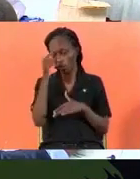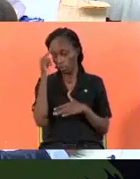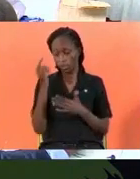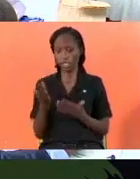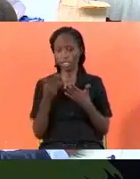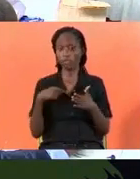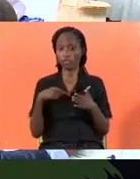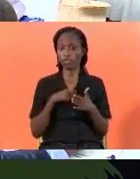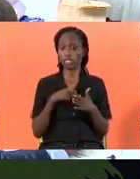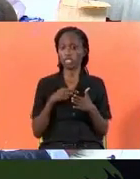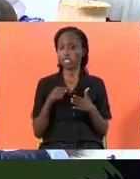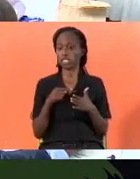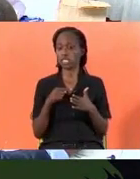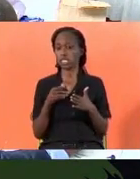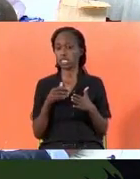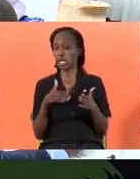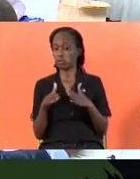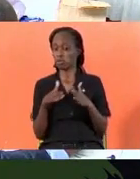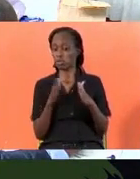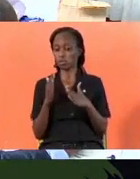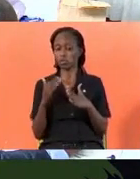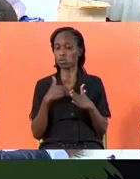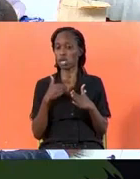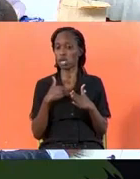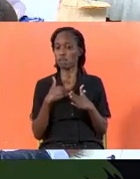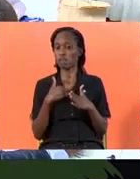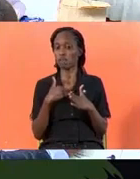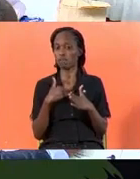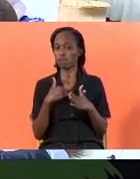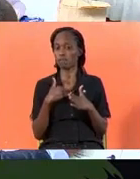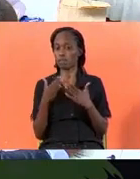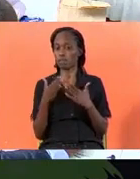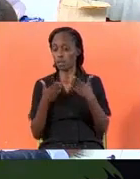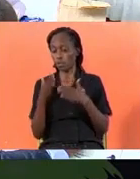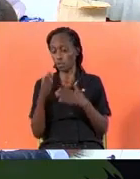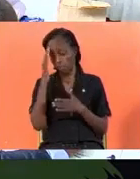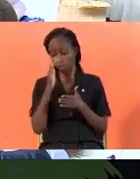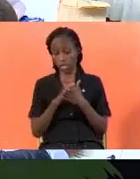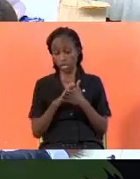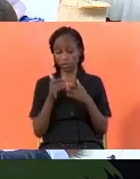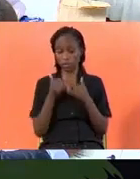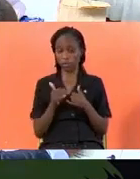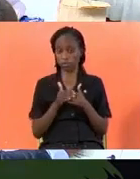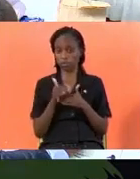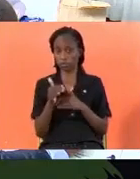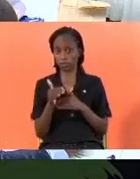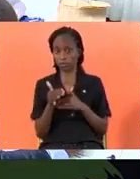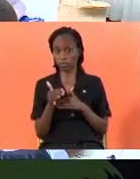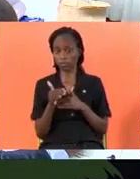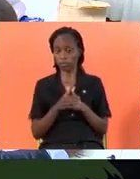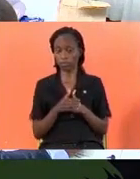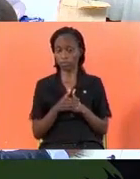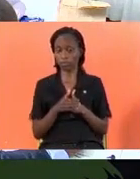us a very big door for us to have great engagements, and we believe from here going forward we will not stop.